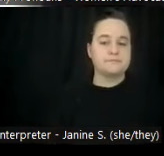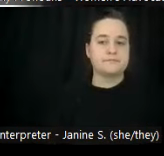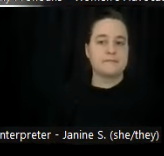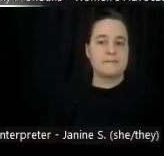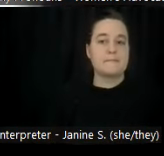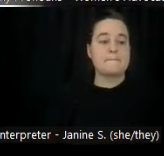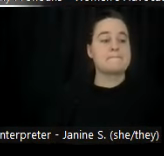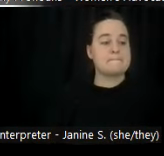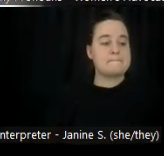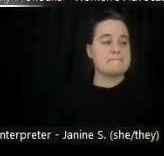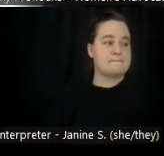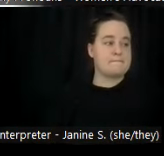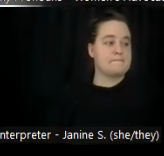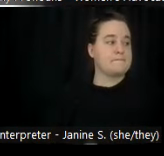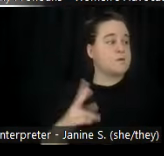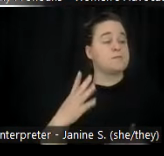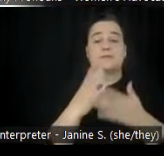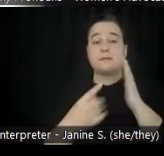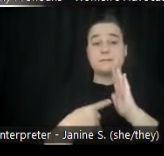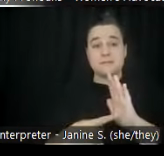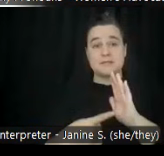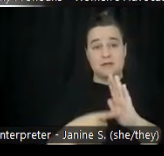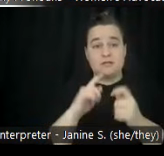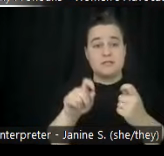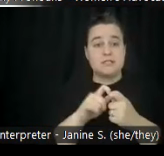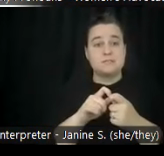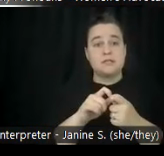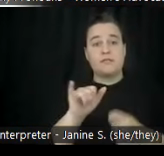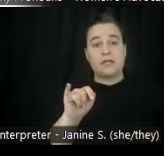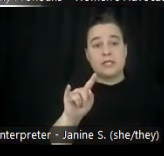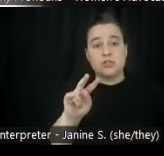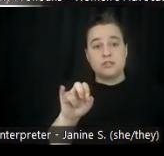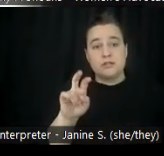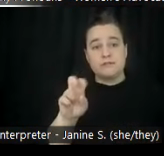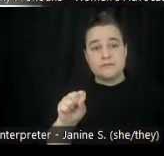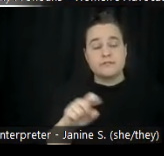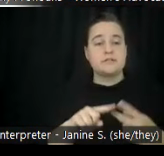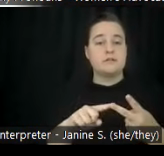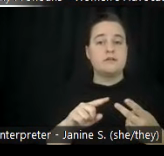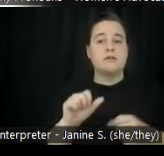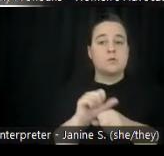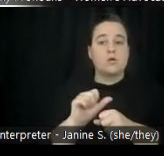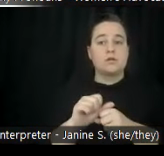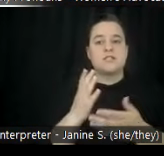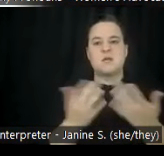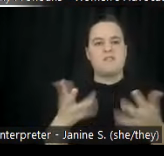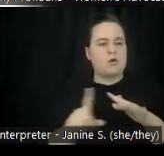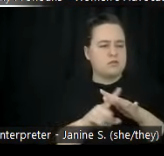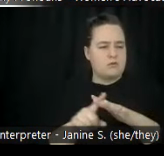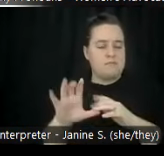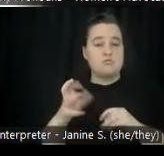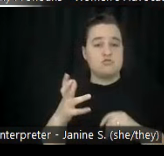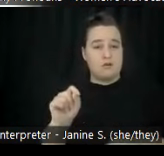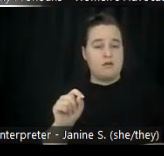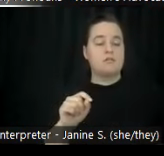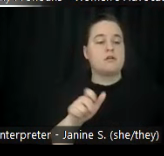All right, so here are some examples of specific initiatives and efforts. Some of them have come up already in the chat. Others are